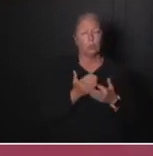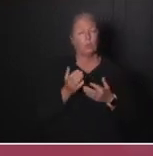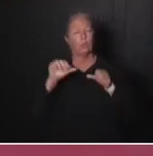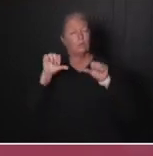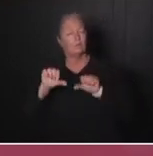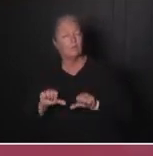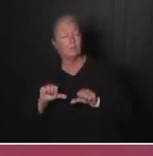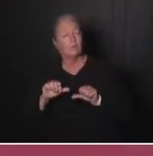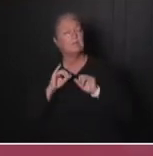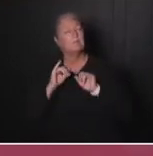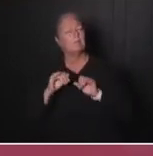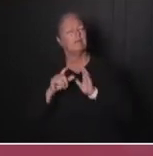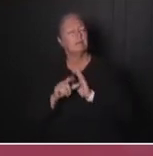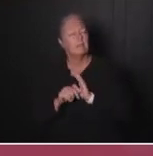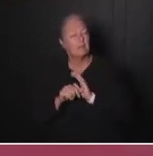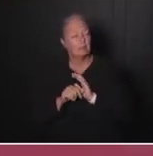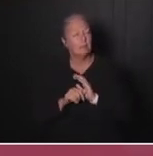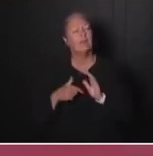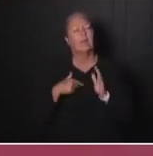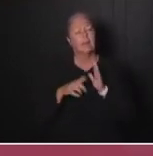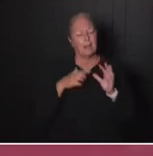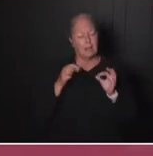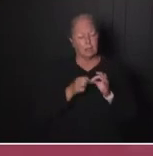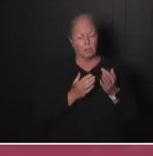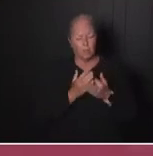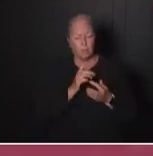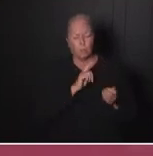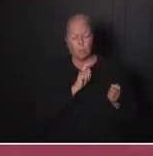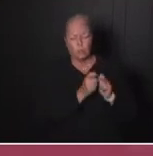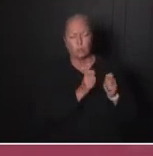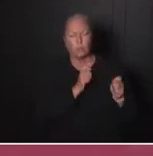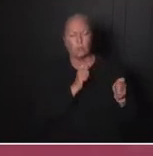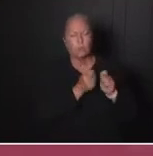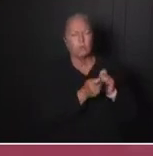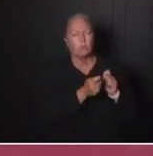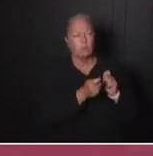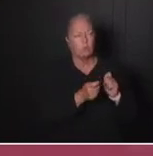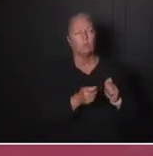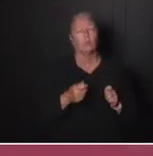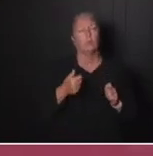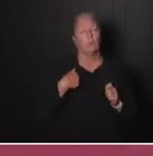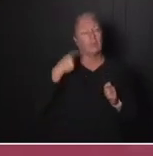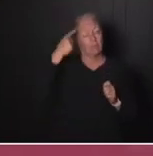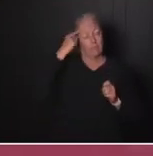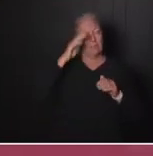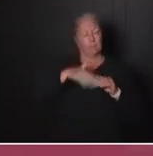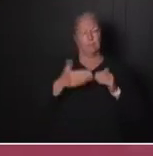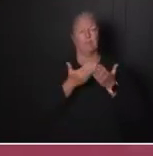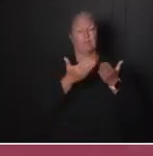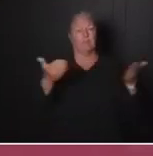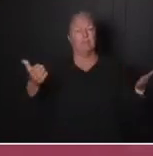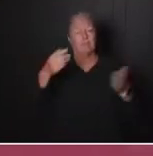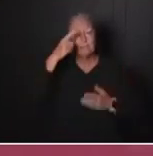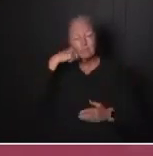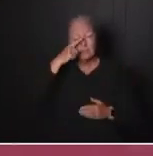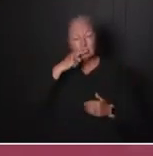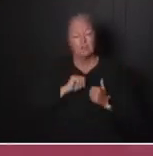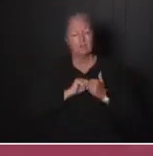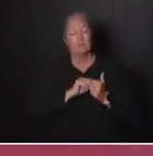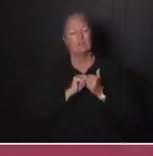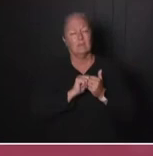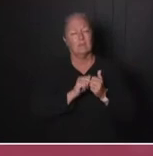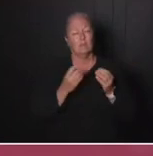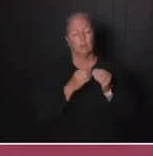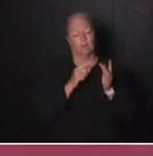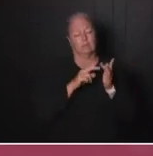Labor governments that have advanced reforms in the interests of working people, in partnership with the industrial